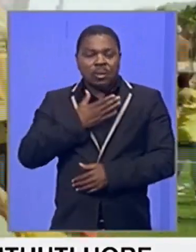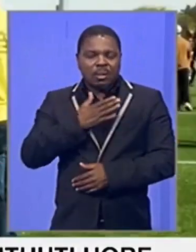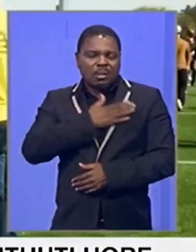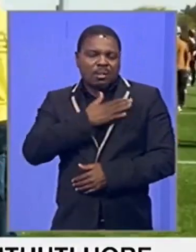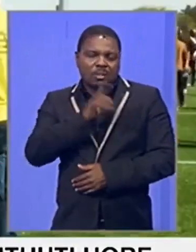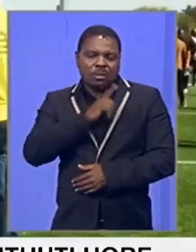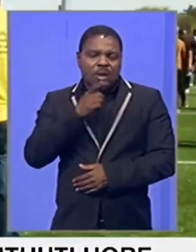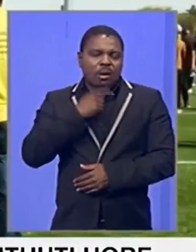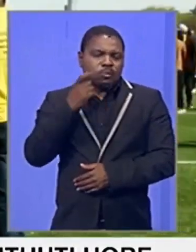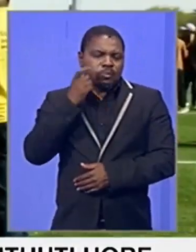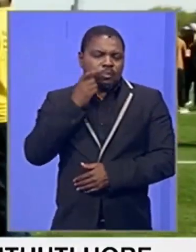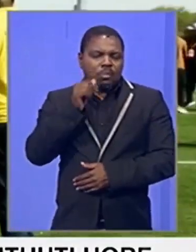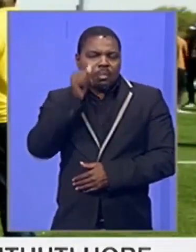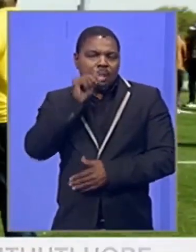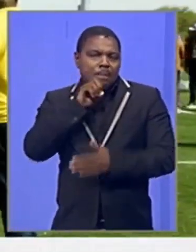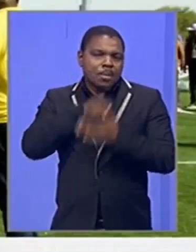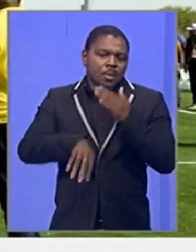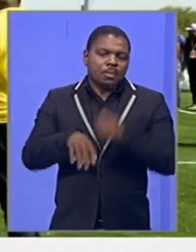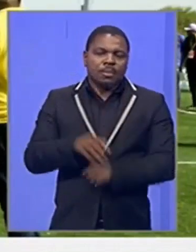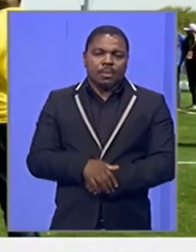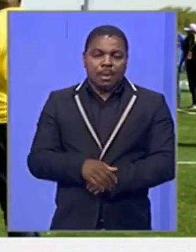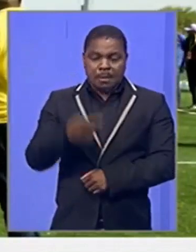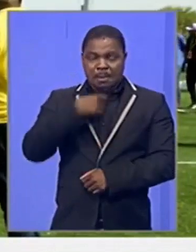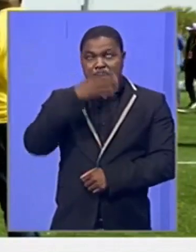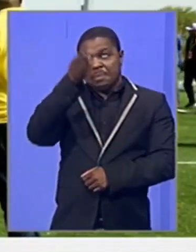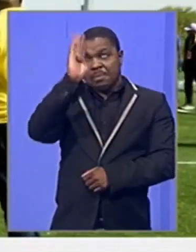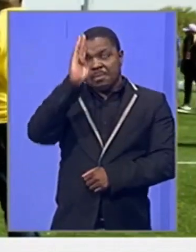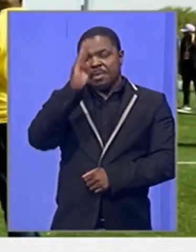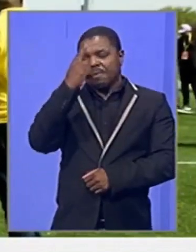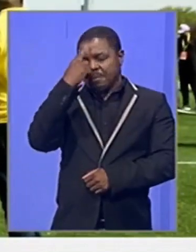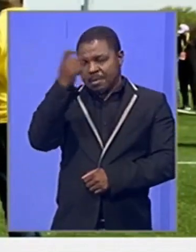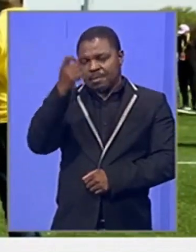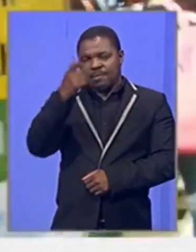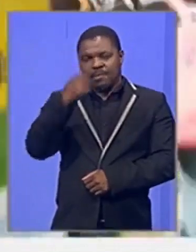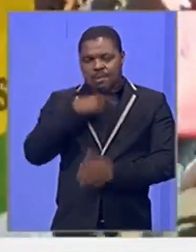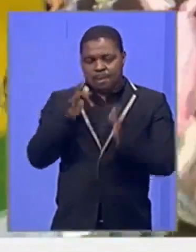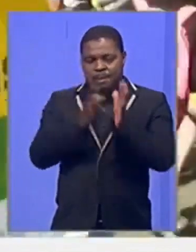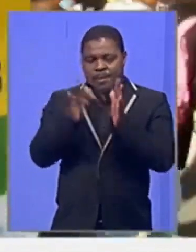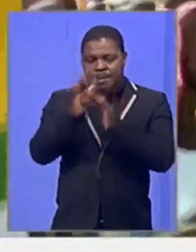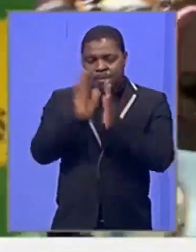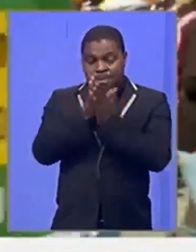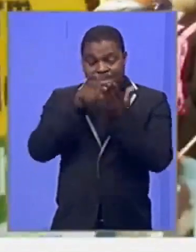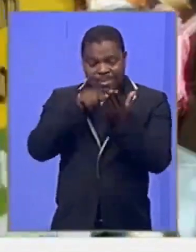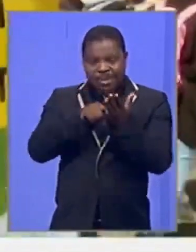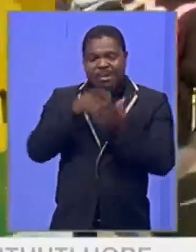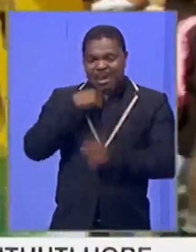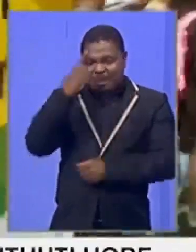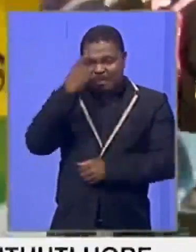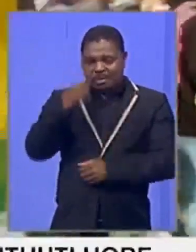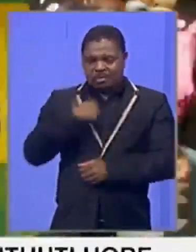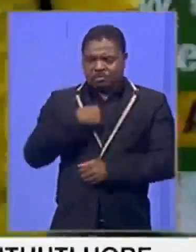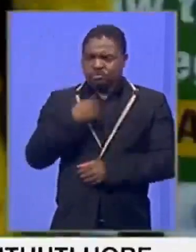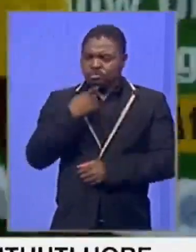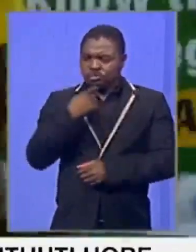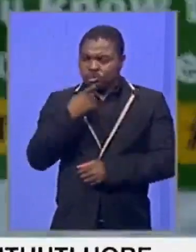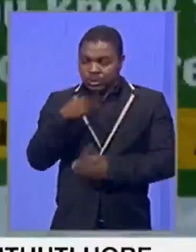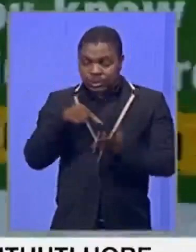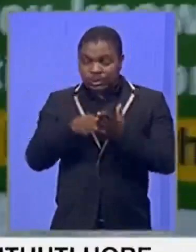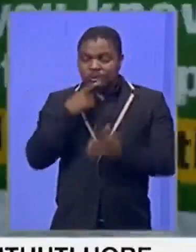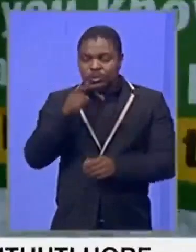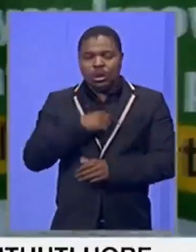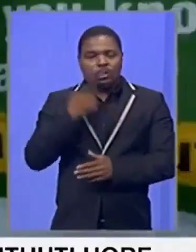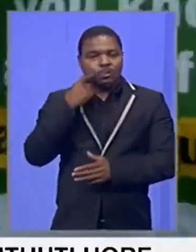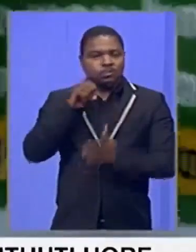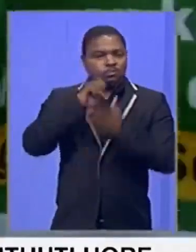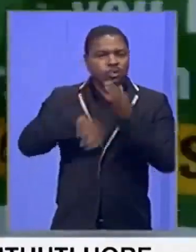yalo. Because nna ke dumela mo tumelong ya modimo, ke dumela mo Bible-eng gore ha ra tshwanela go dira abortion. Lefapha la